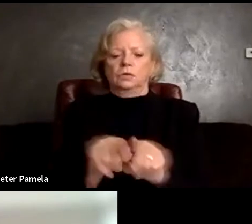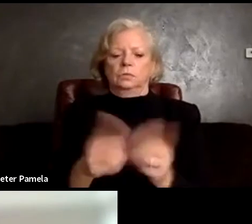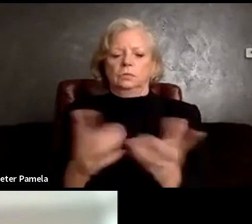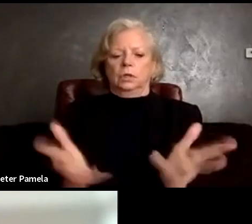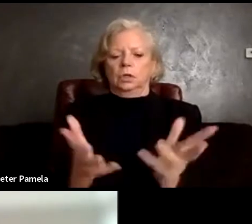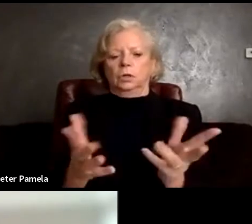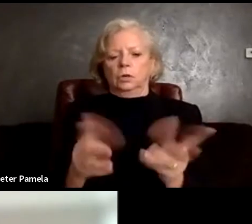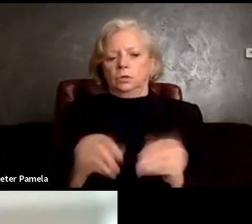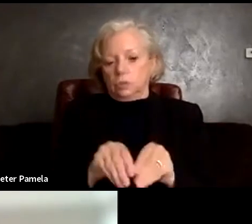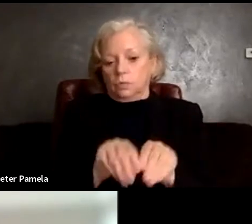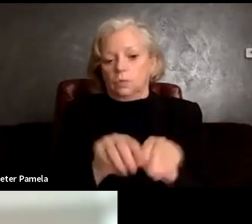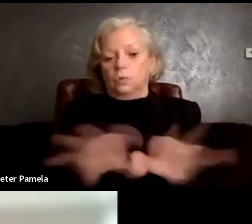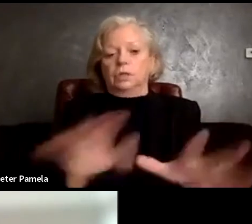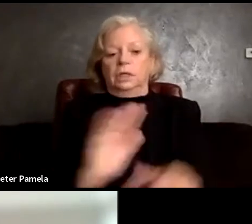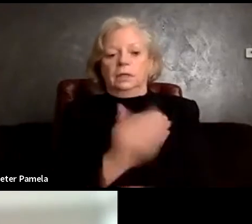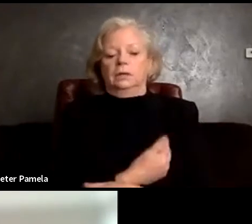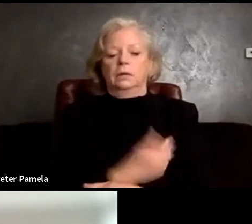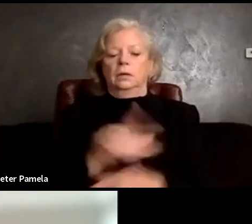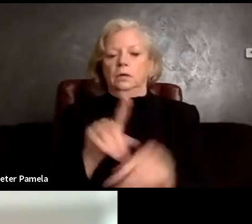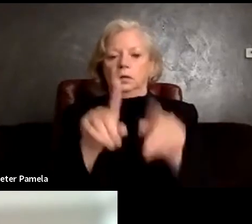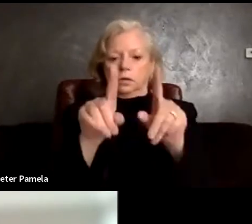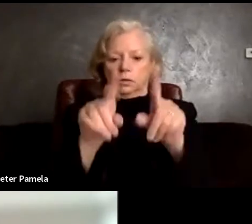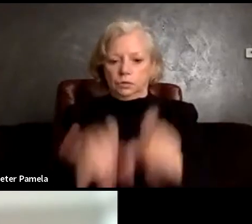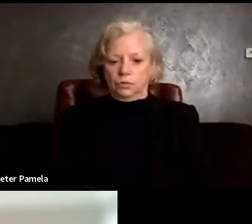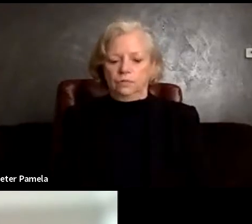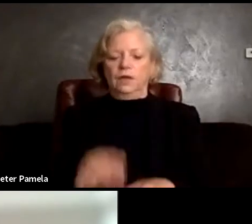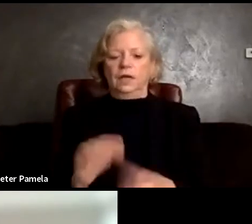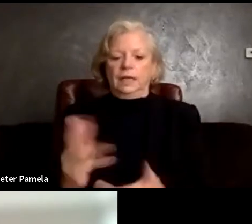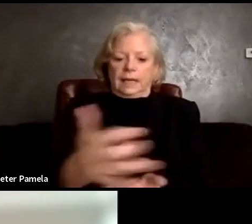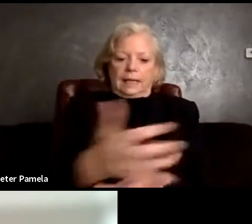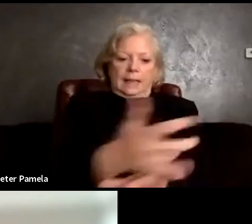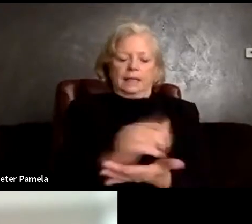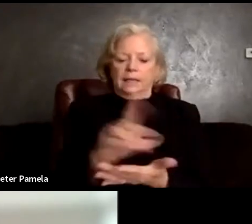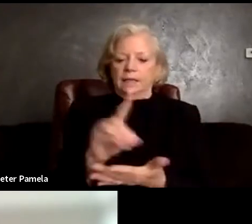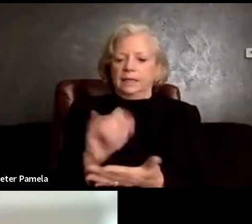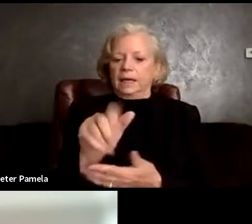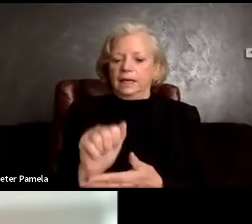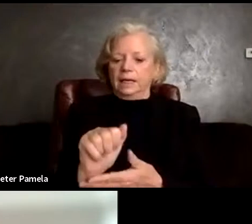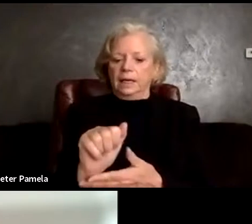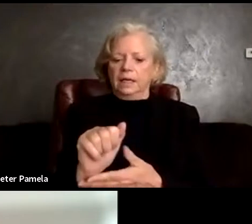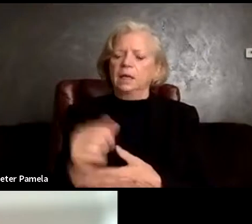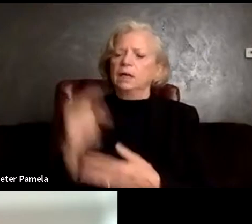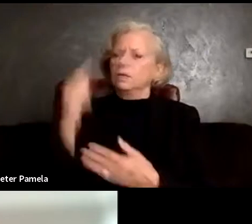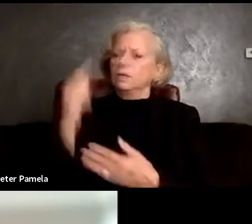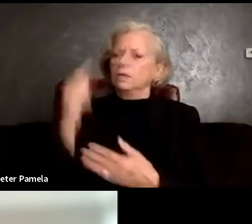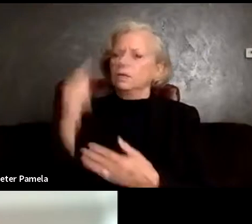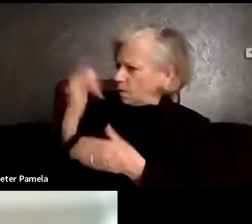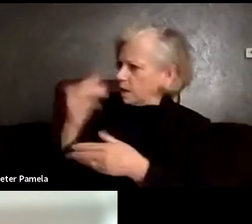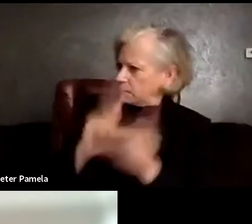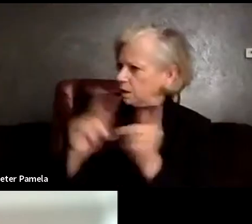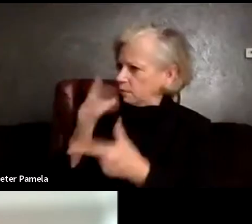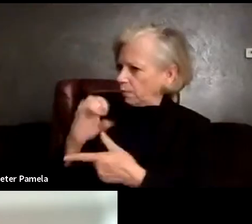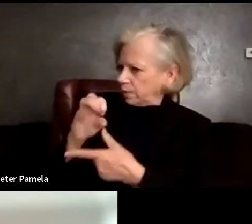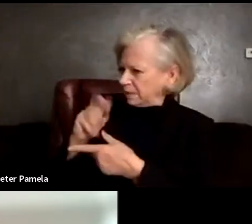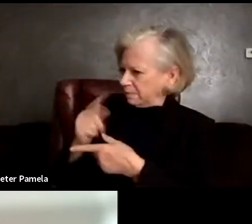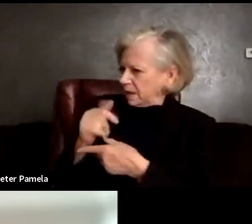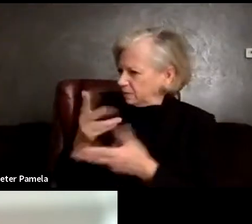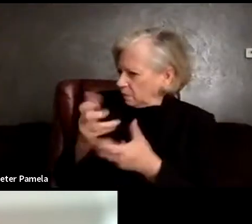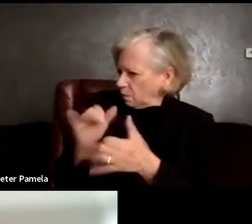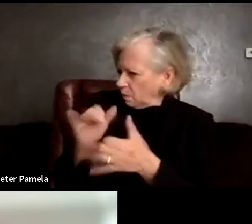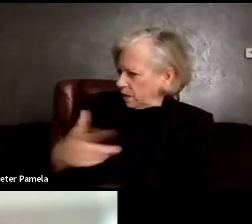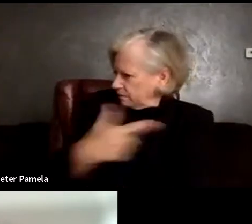collect data and figure out what is holding people back from the vaccination, and also just their